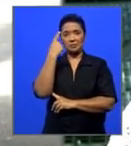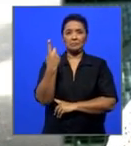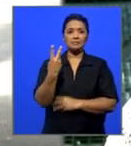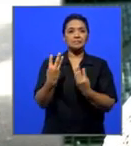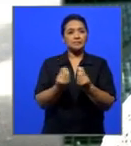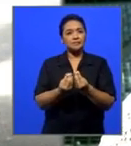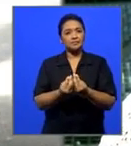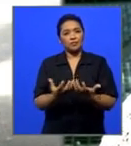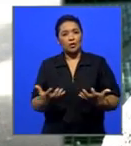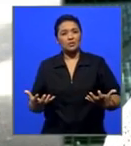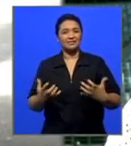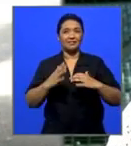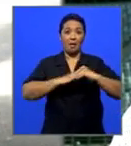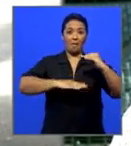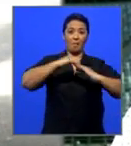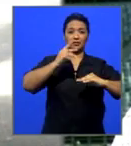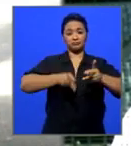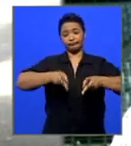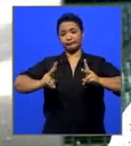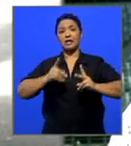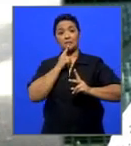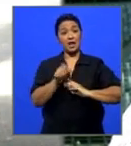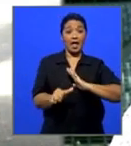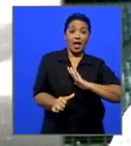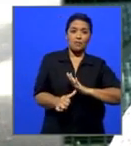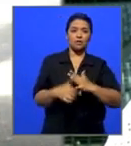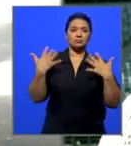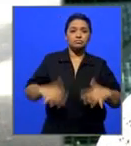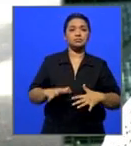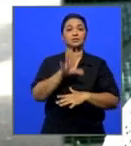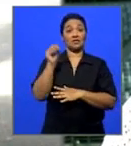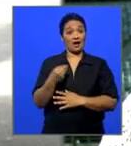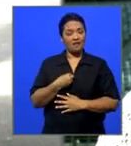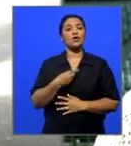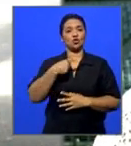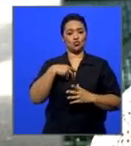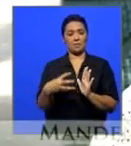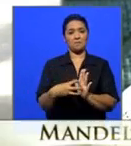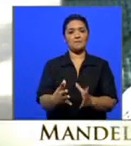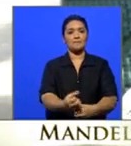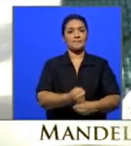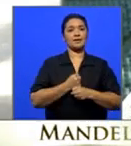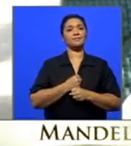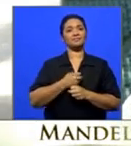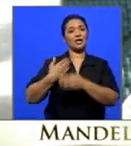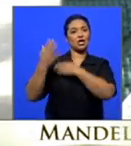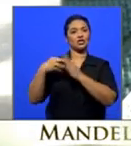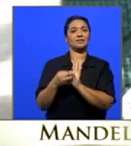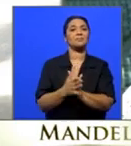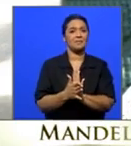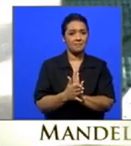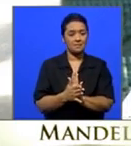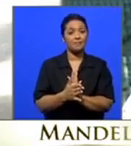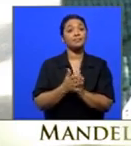a resource, a building has national significance, we then declare it as a national heritage site. So we are going to ensure